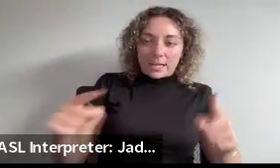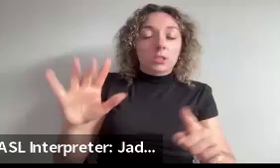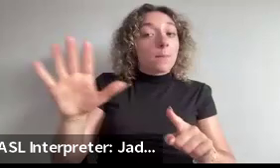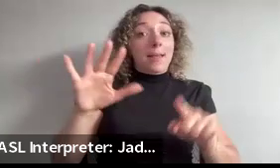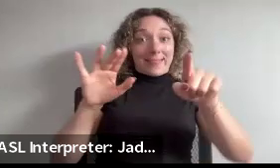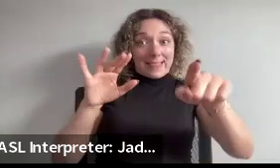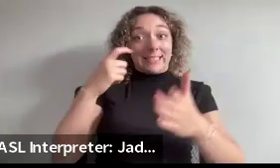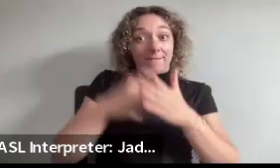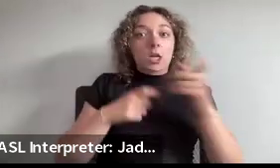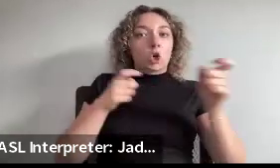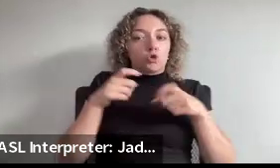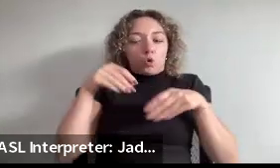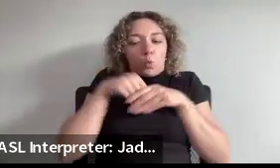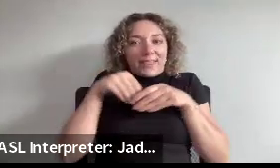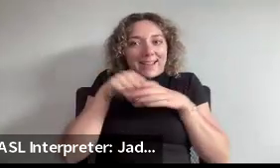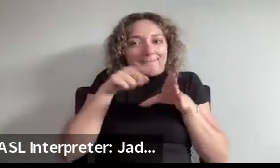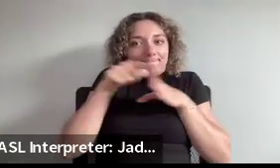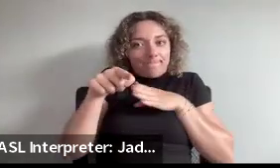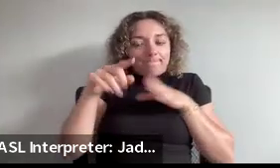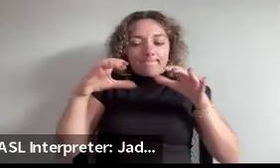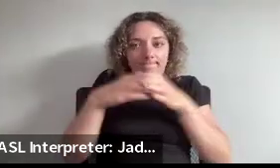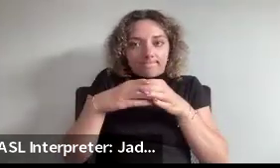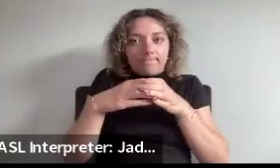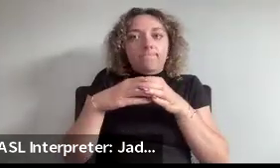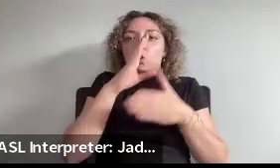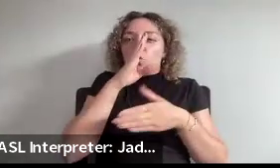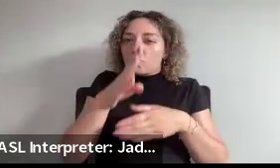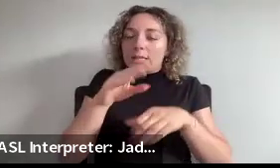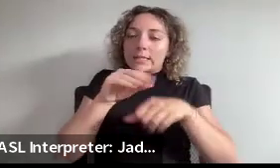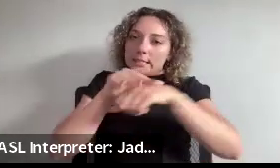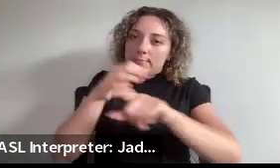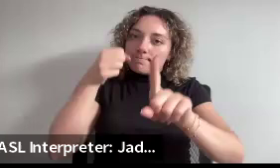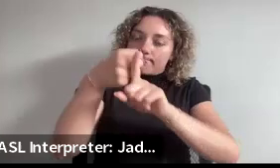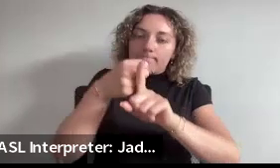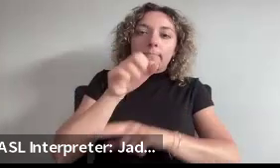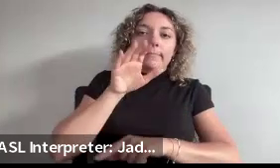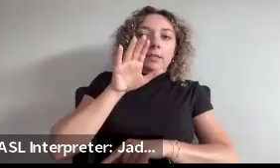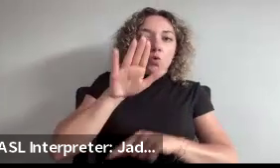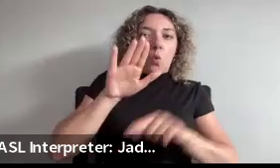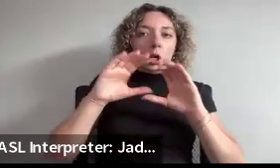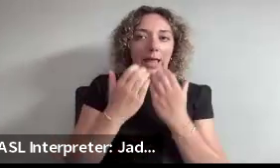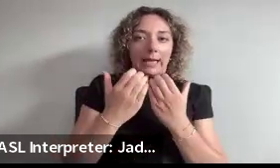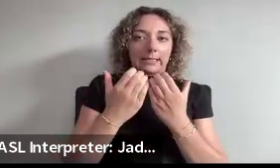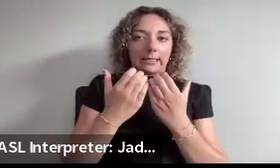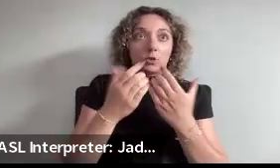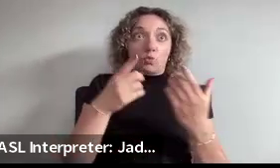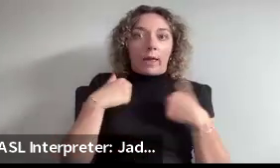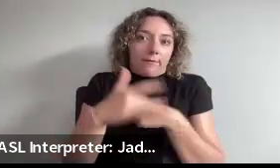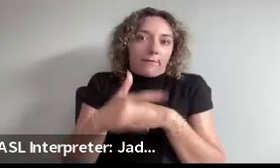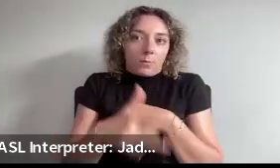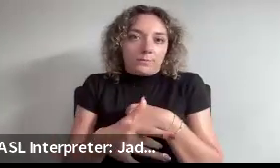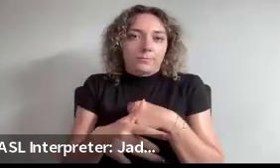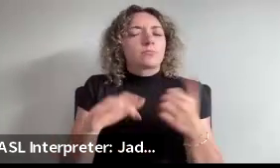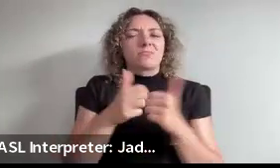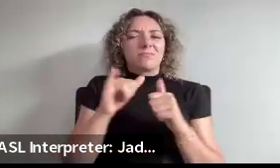within this division, which directly impacts the courses you have available. Now, how will that